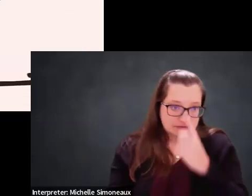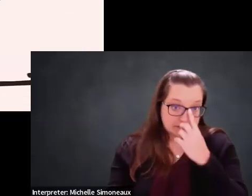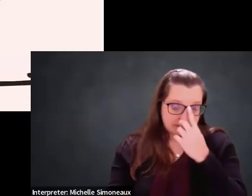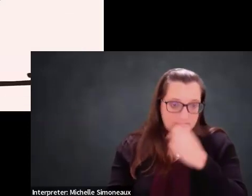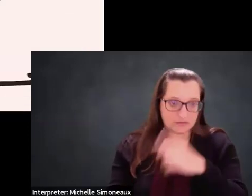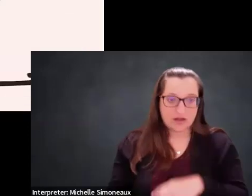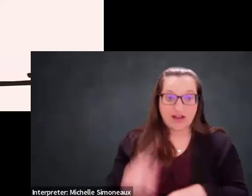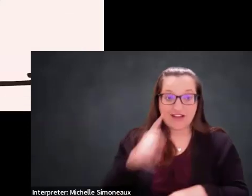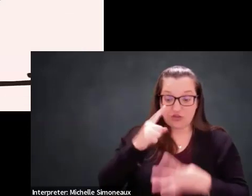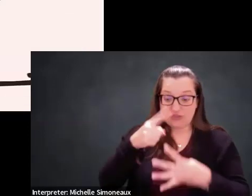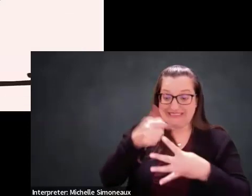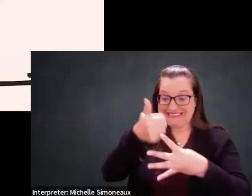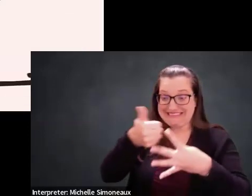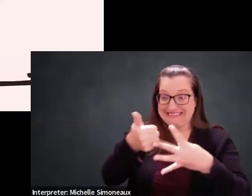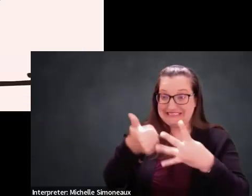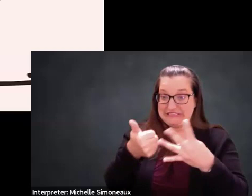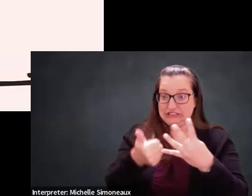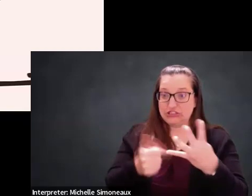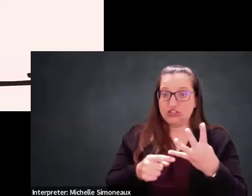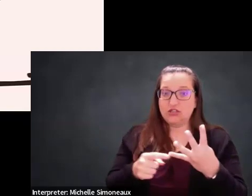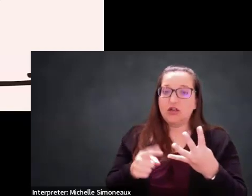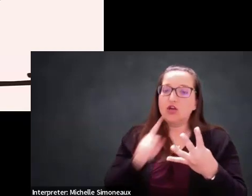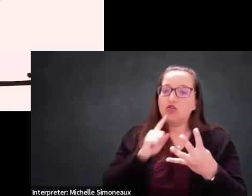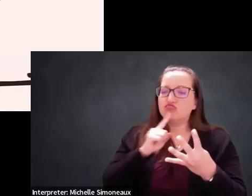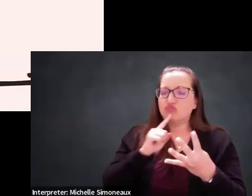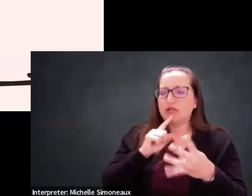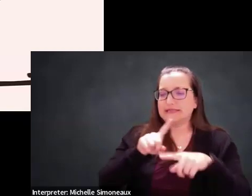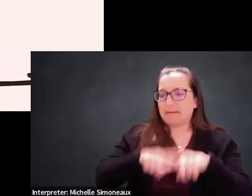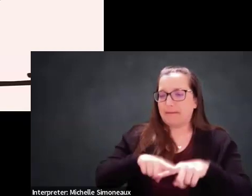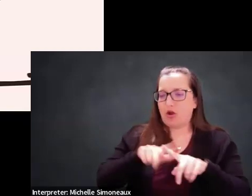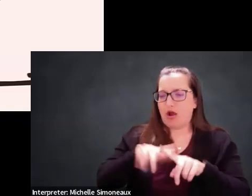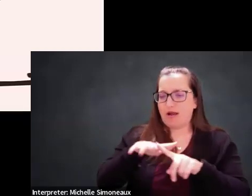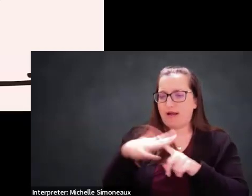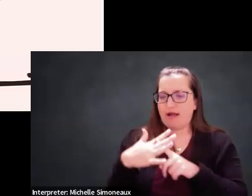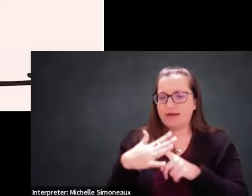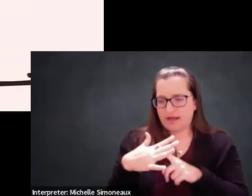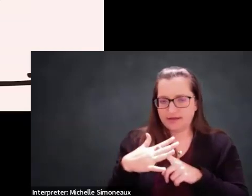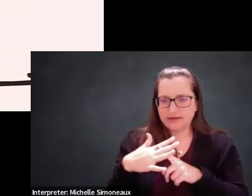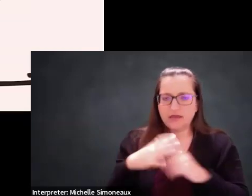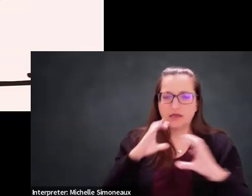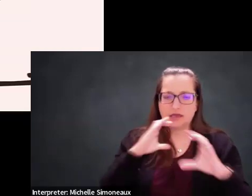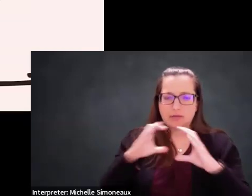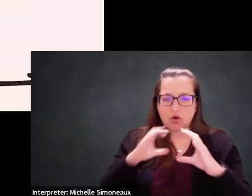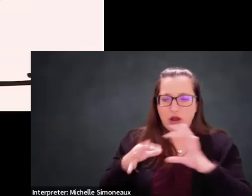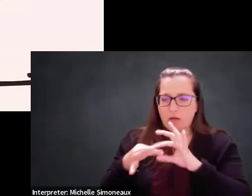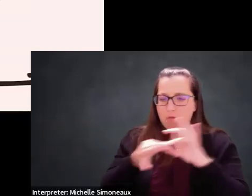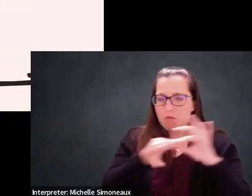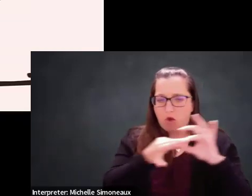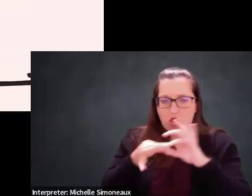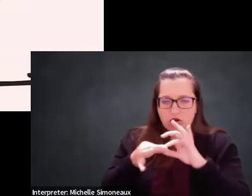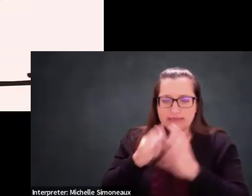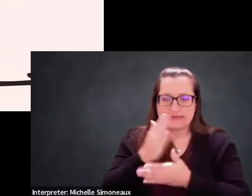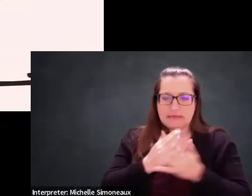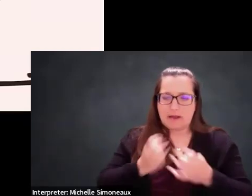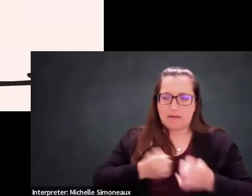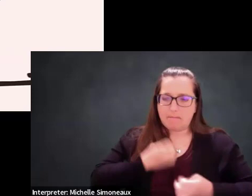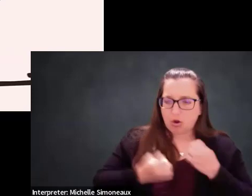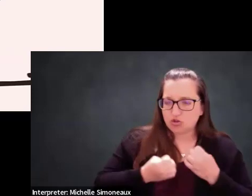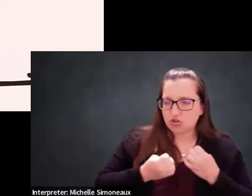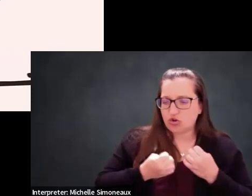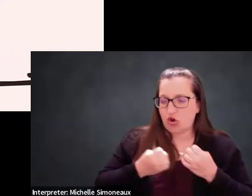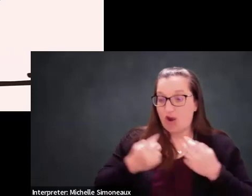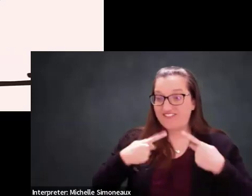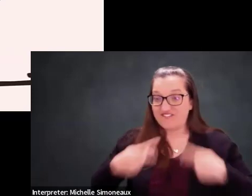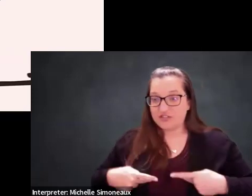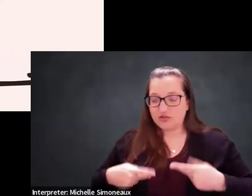So for each of these situations, there was context. There were communication partners. There was emotional and physical states that you felt, whether it's